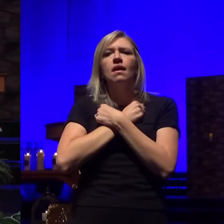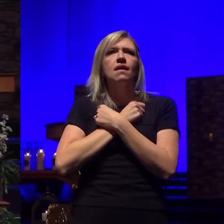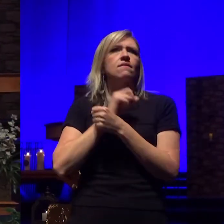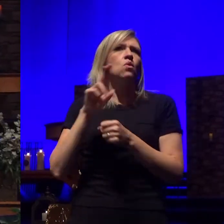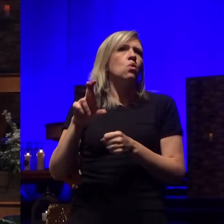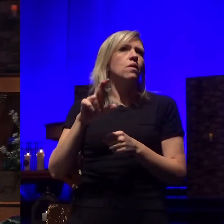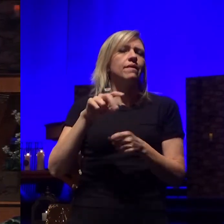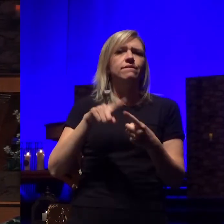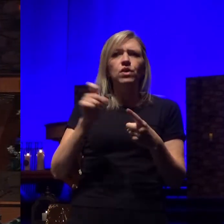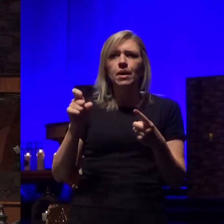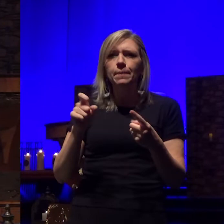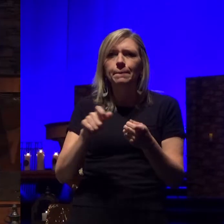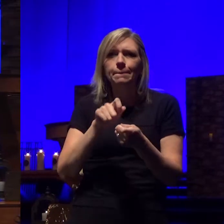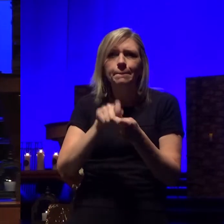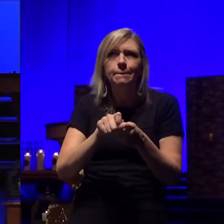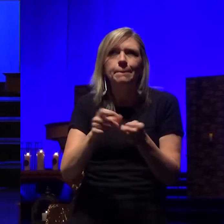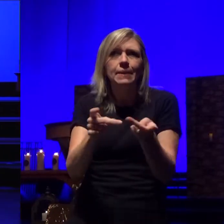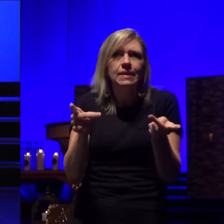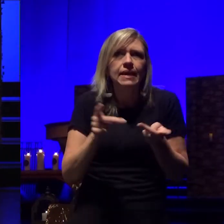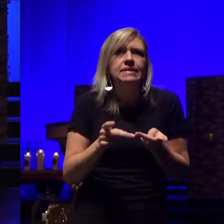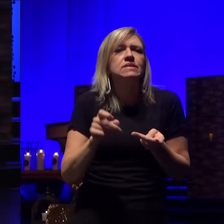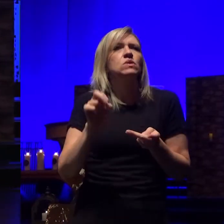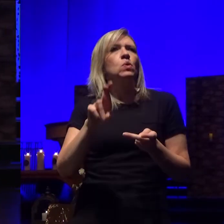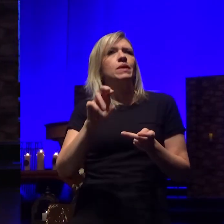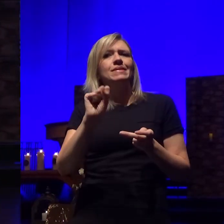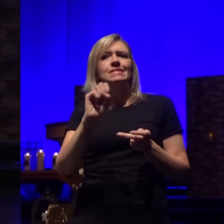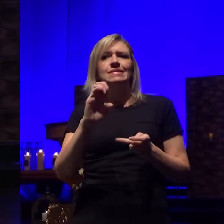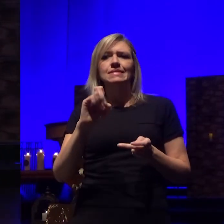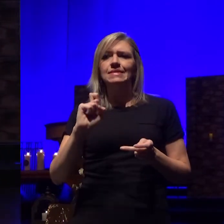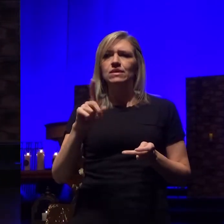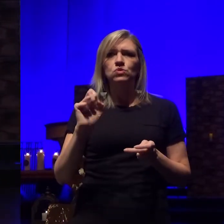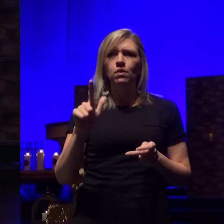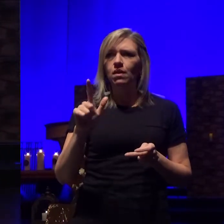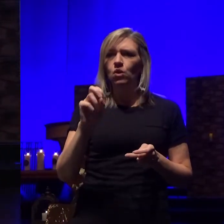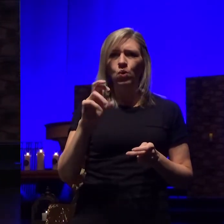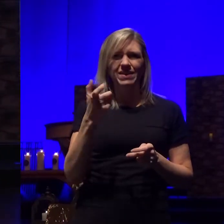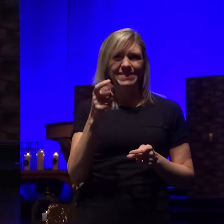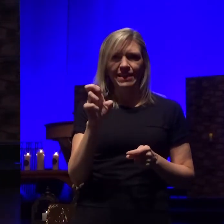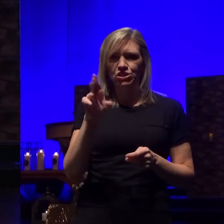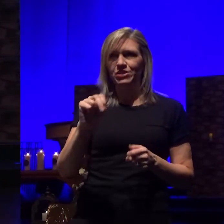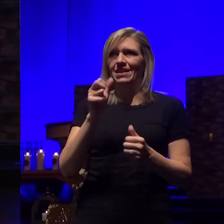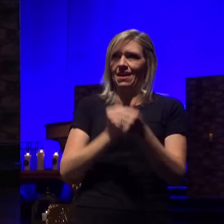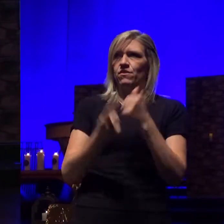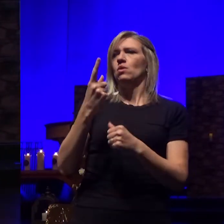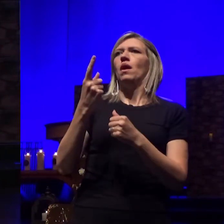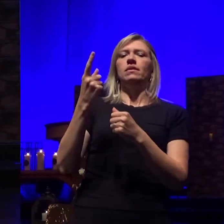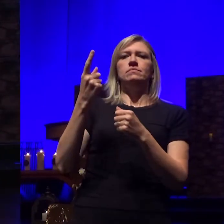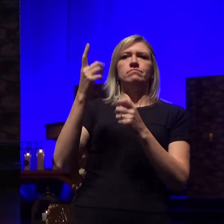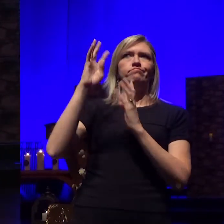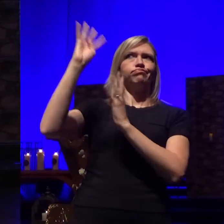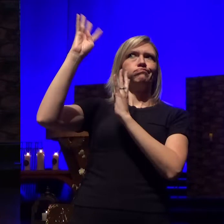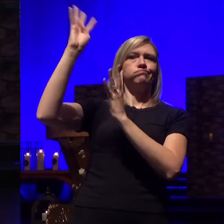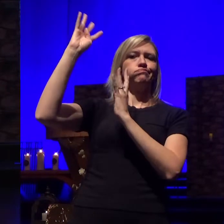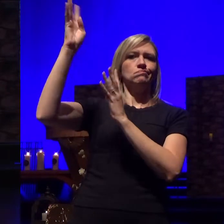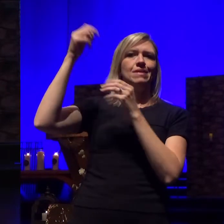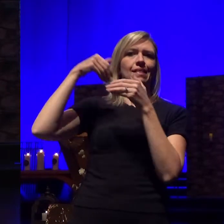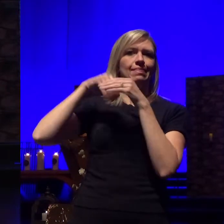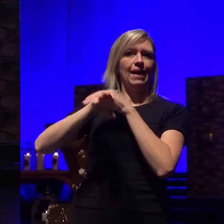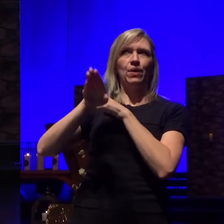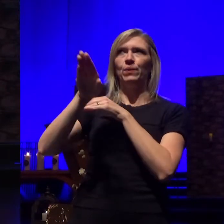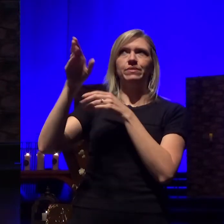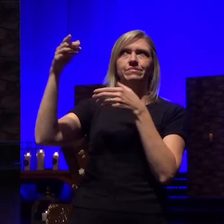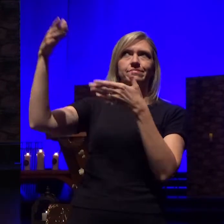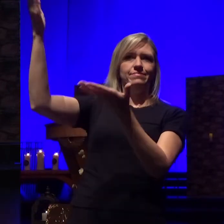particular nationality or sexual orientation. Everyone gets in to that divine